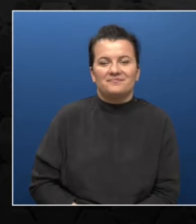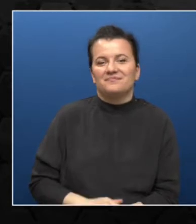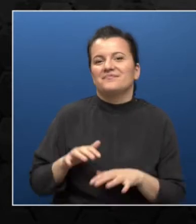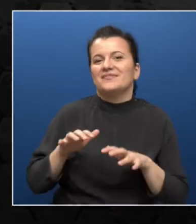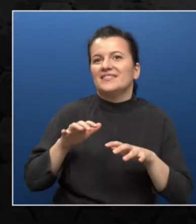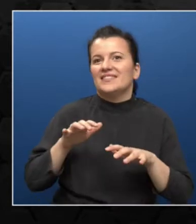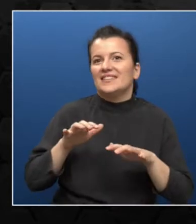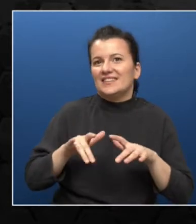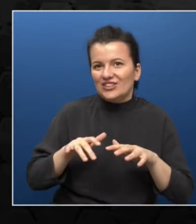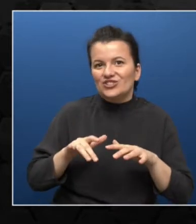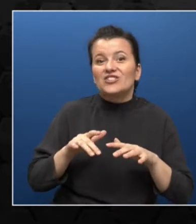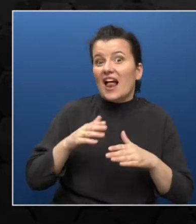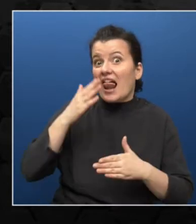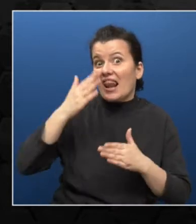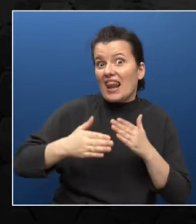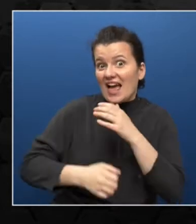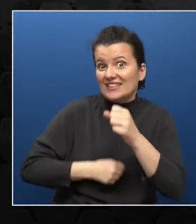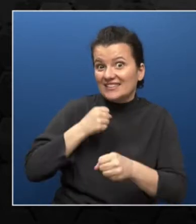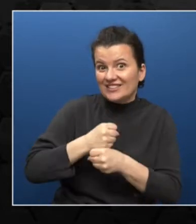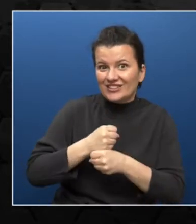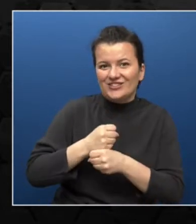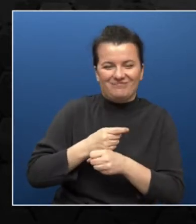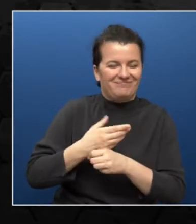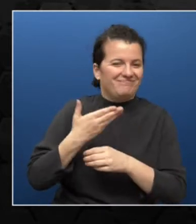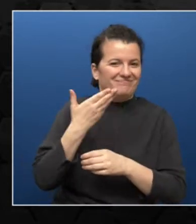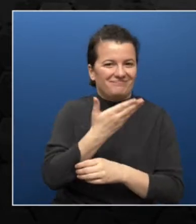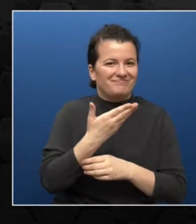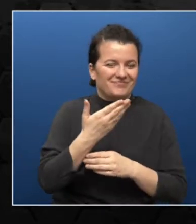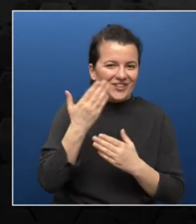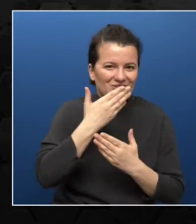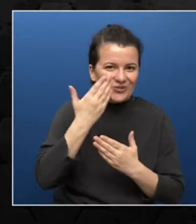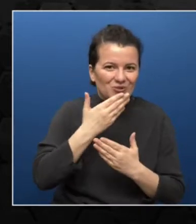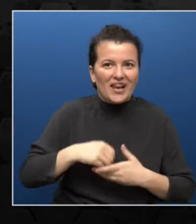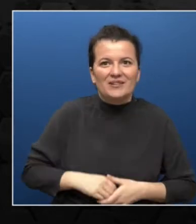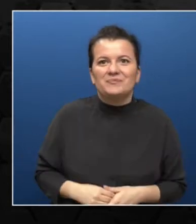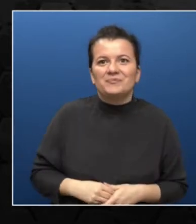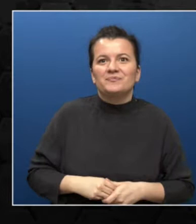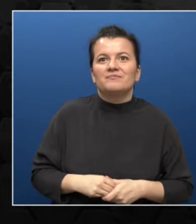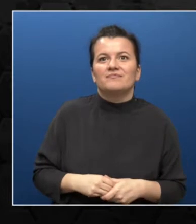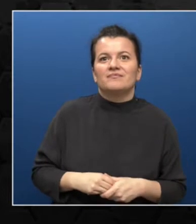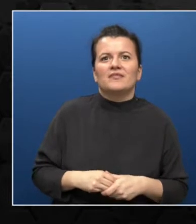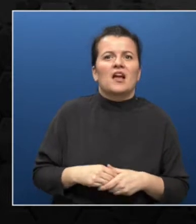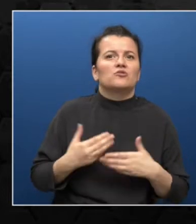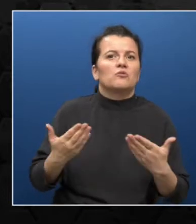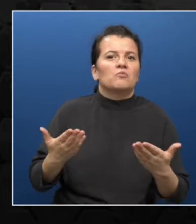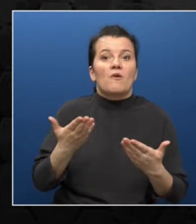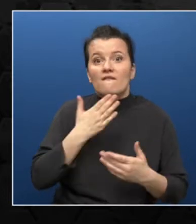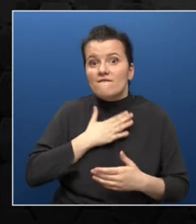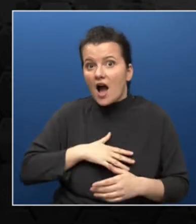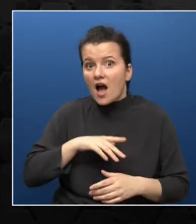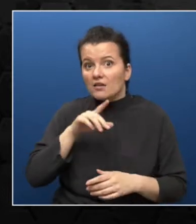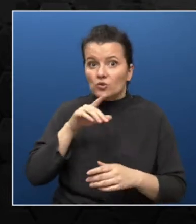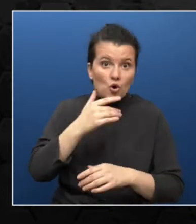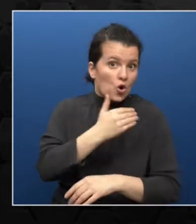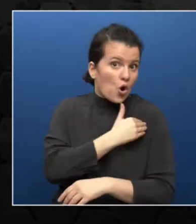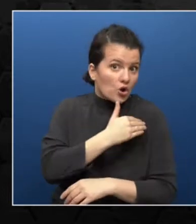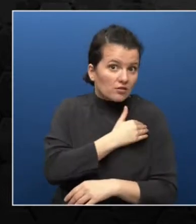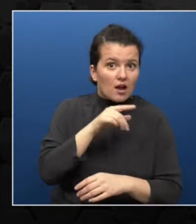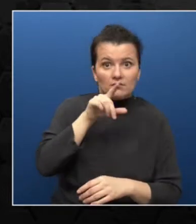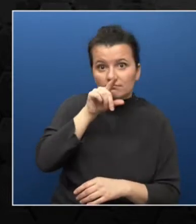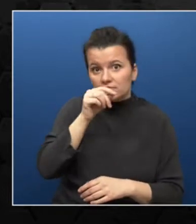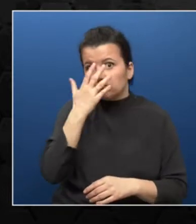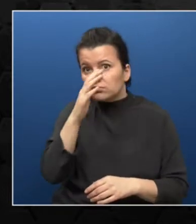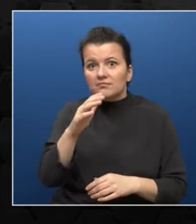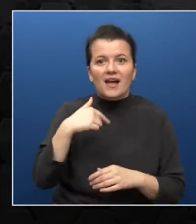degree on school. And well, I leave you also all my social handles in case you want to connect on social